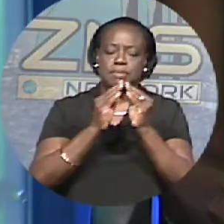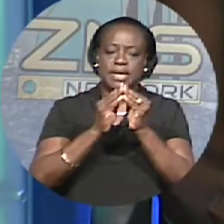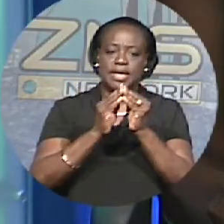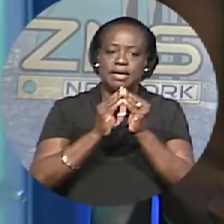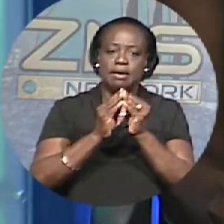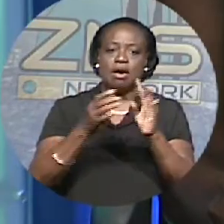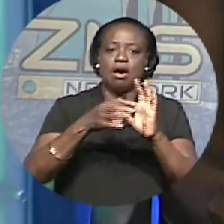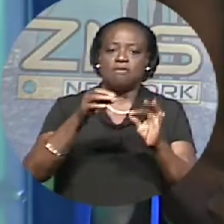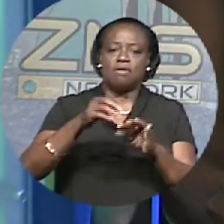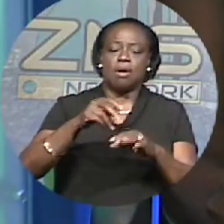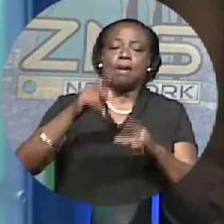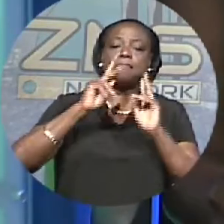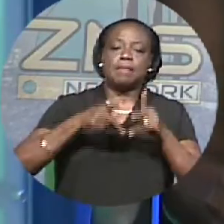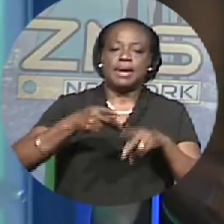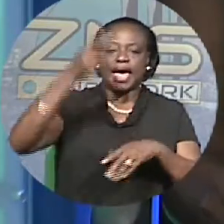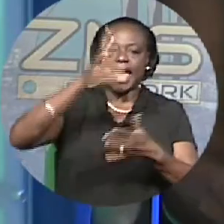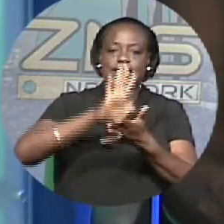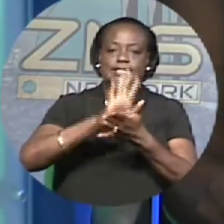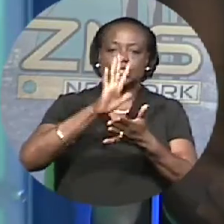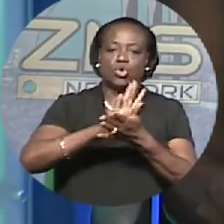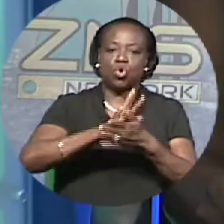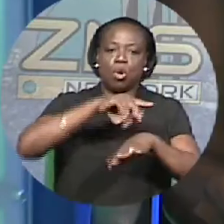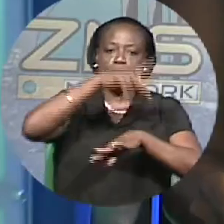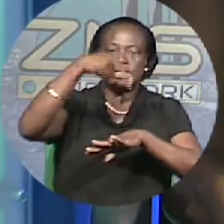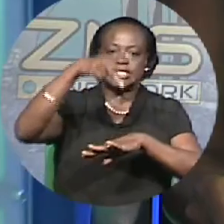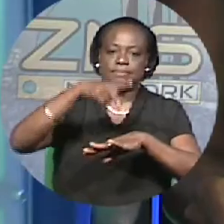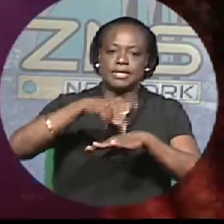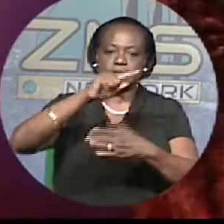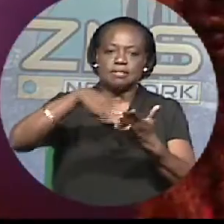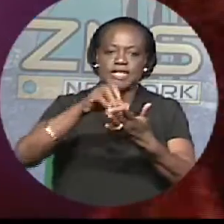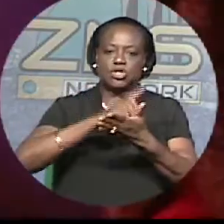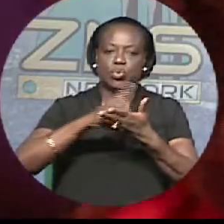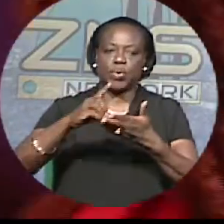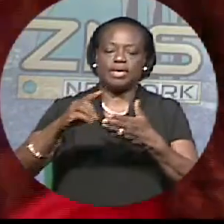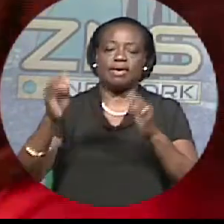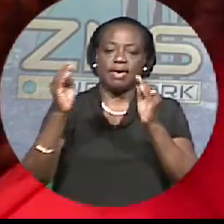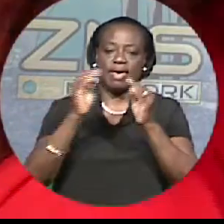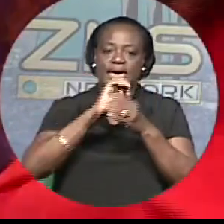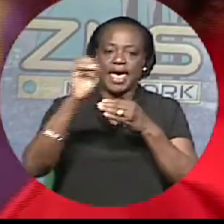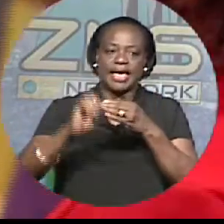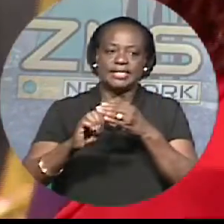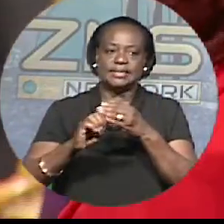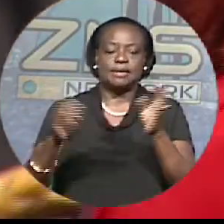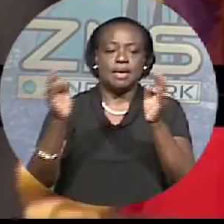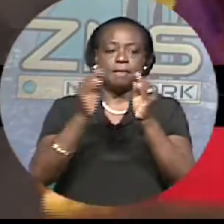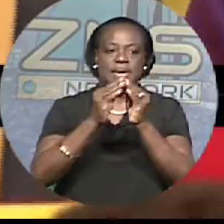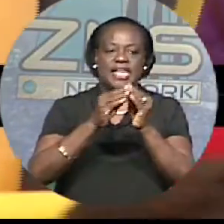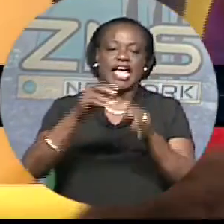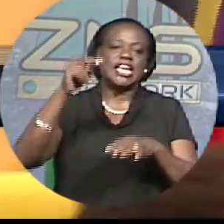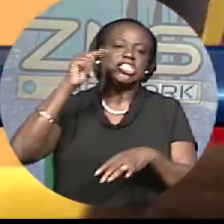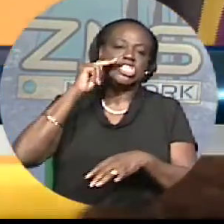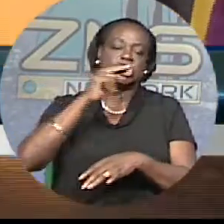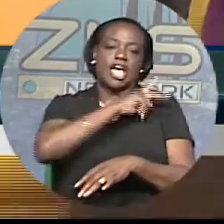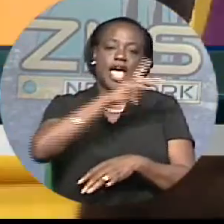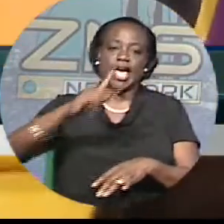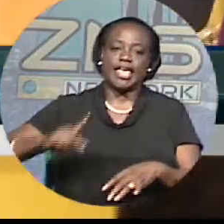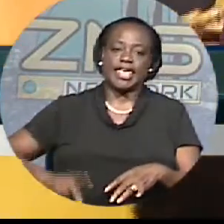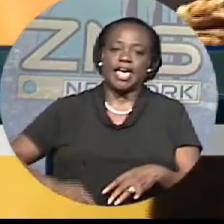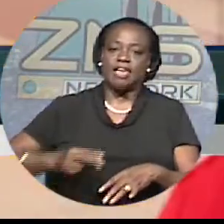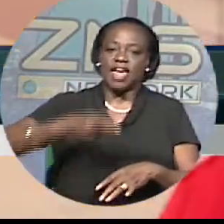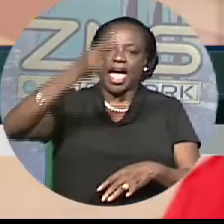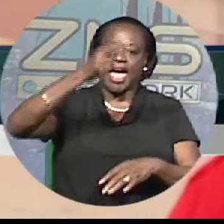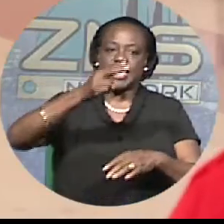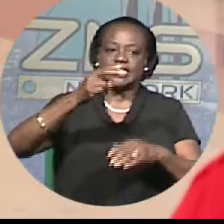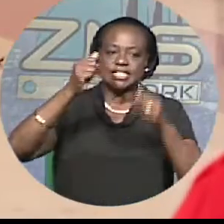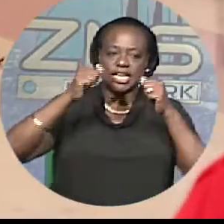Principals this weekend. Our Jared Higgs reports. Meet Butishka King, the highest achiever in Bahamian public